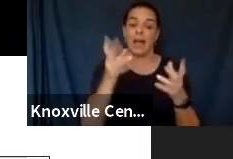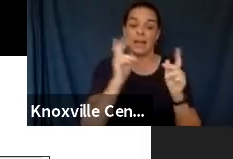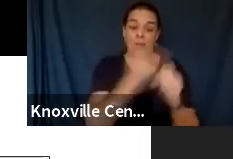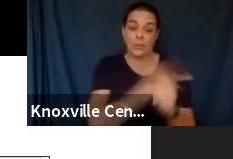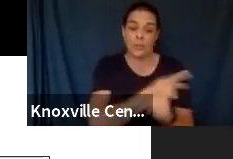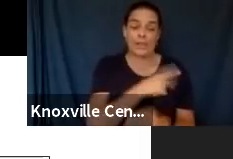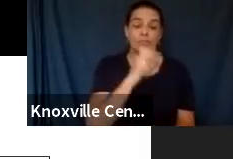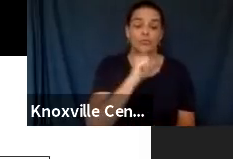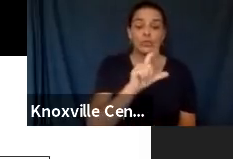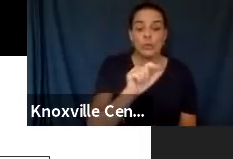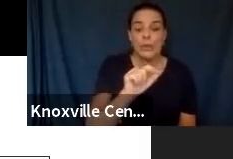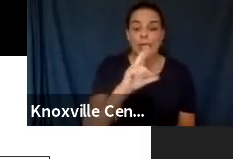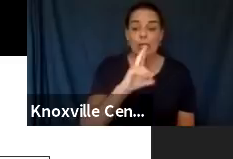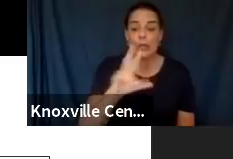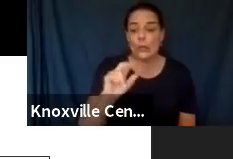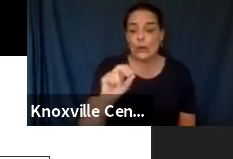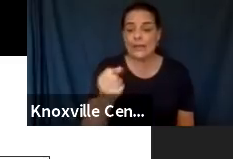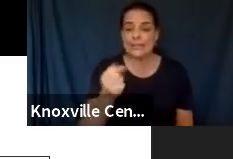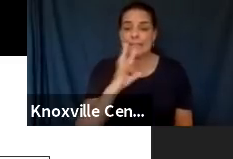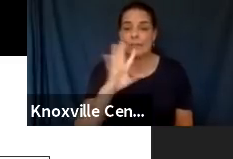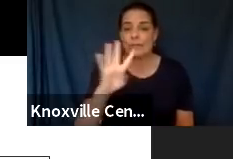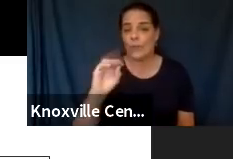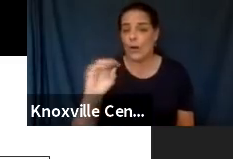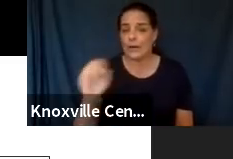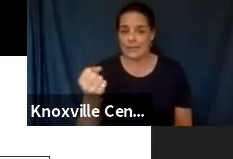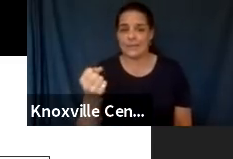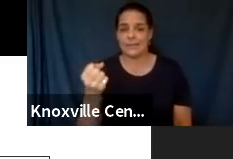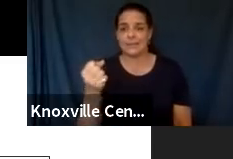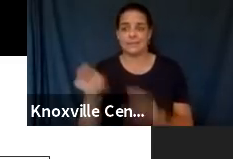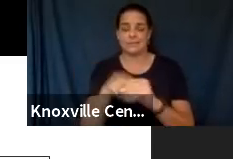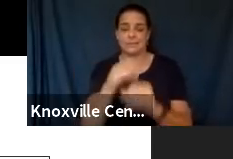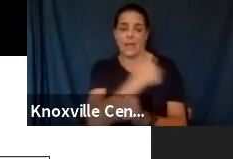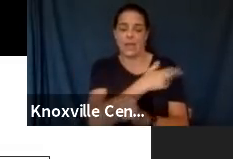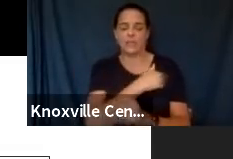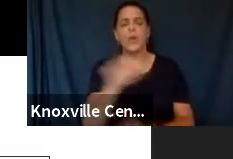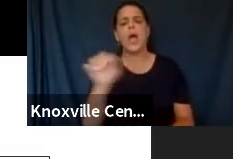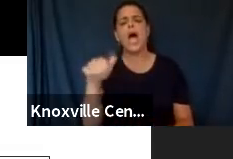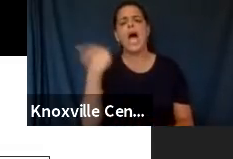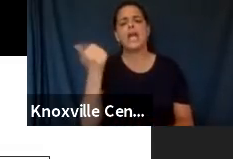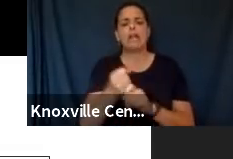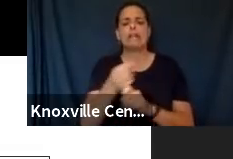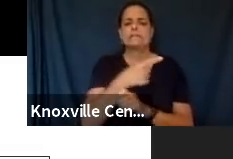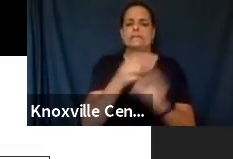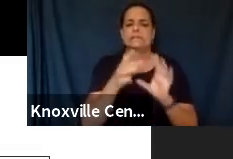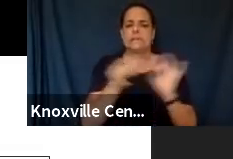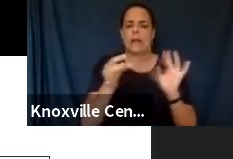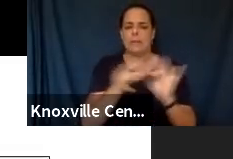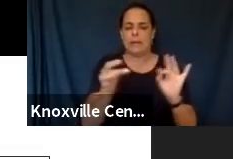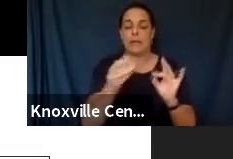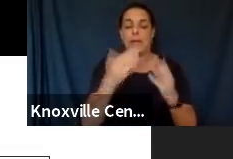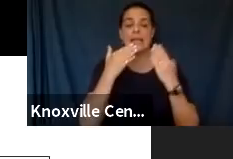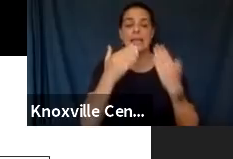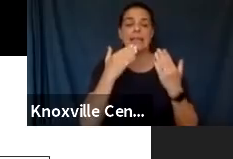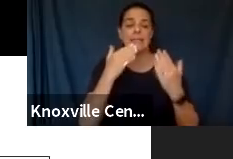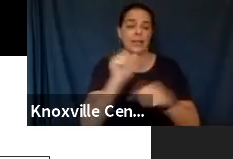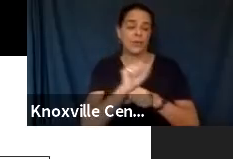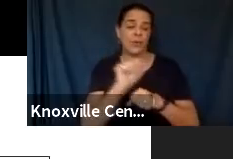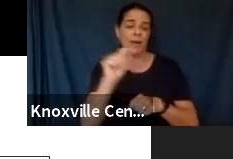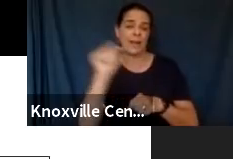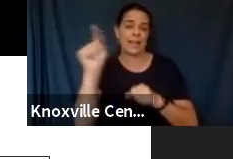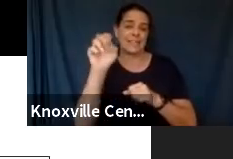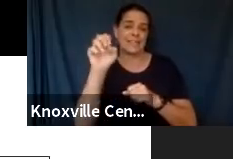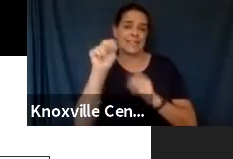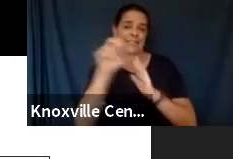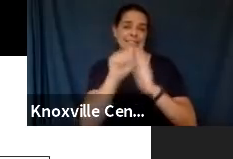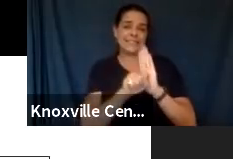being hospitalized. The other just kind of comment, a sneak preview, is that thanks to work at the Tennessee State Data